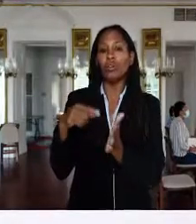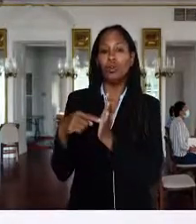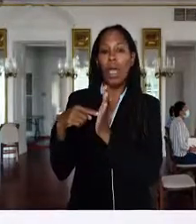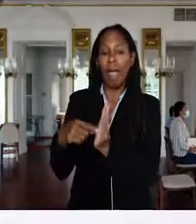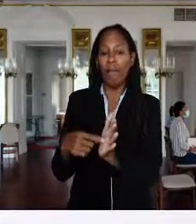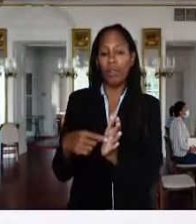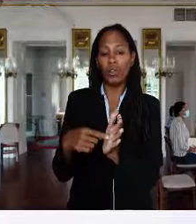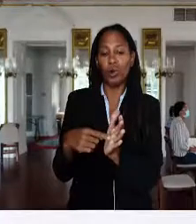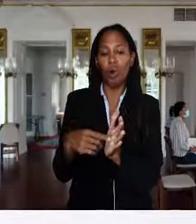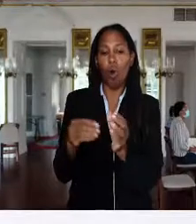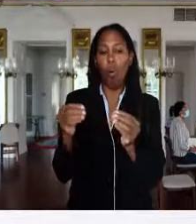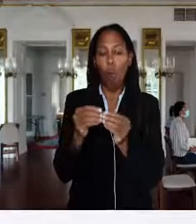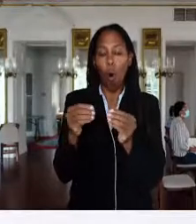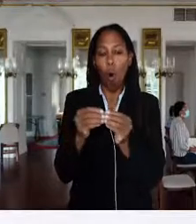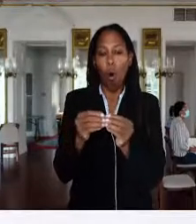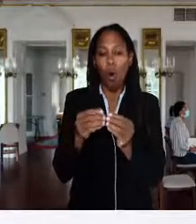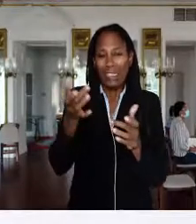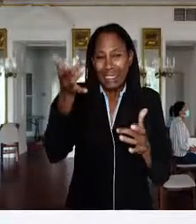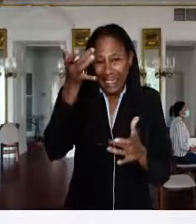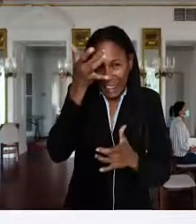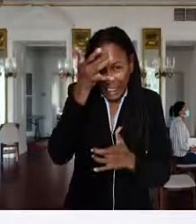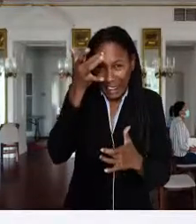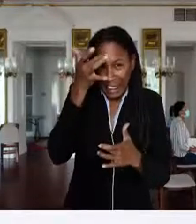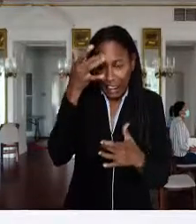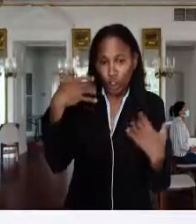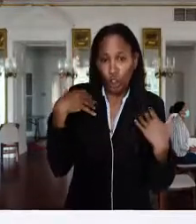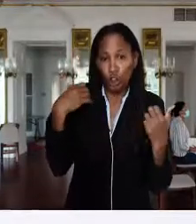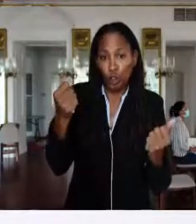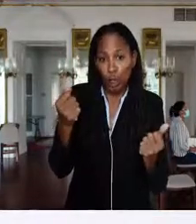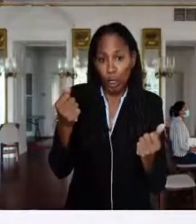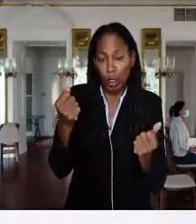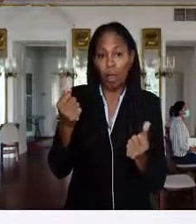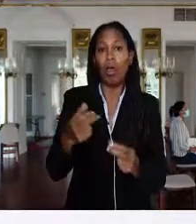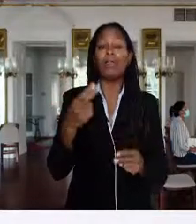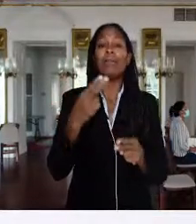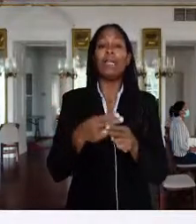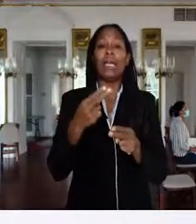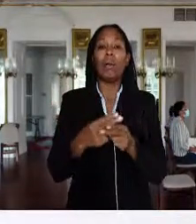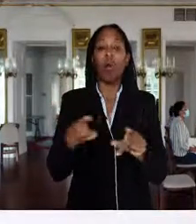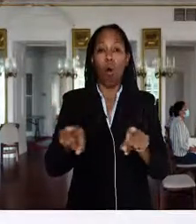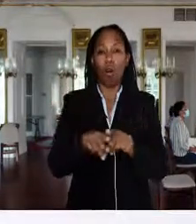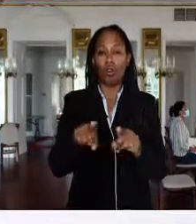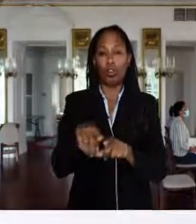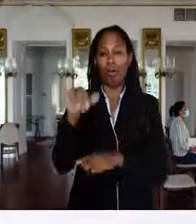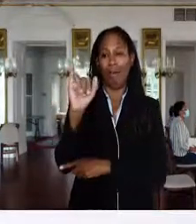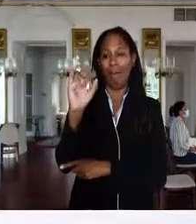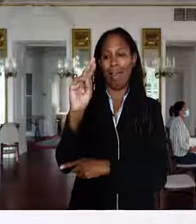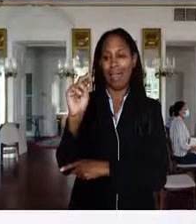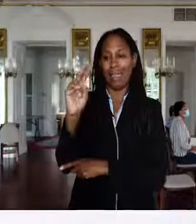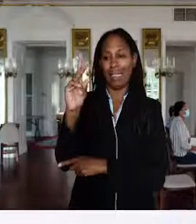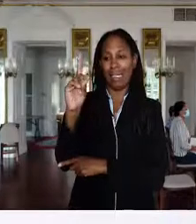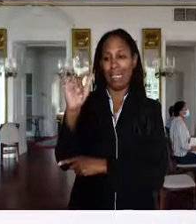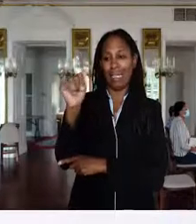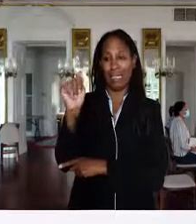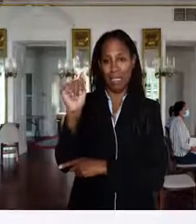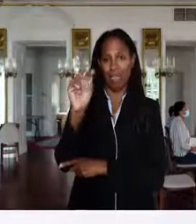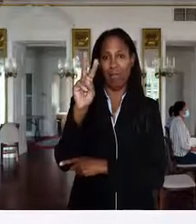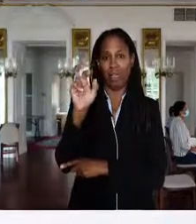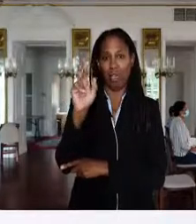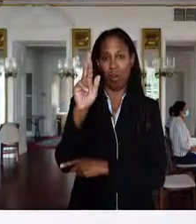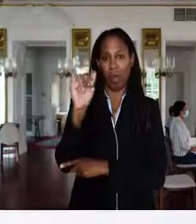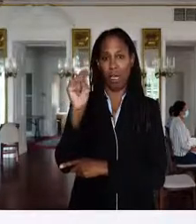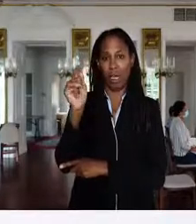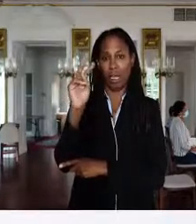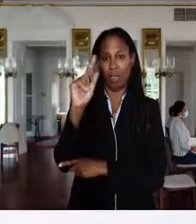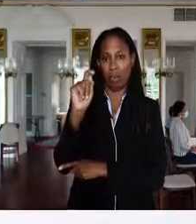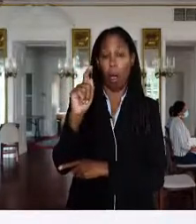severe symptoms. The Delta is also called the India variant. The COVID-19 vaccine saves lives,